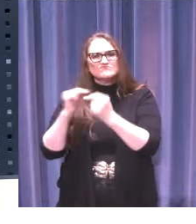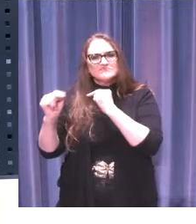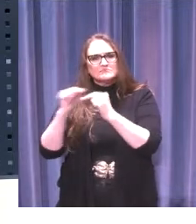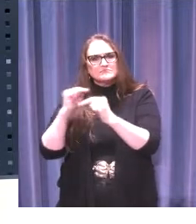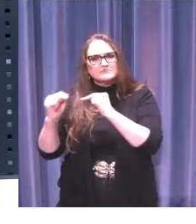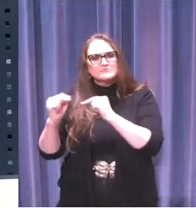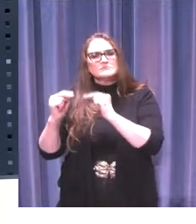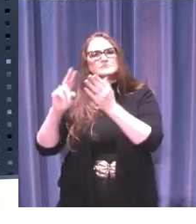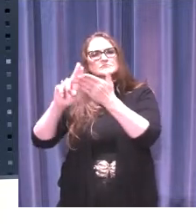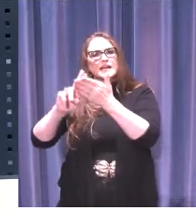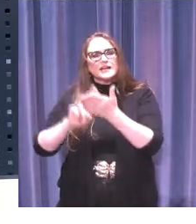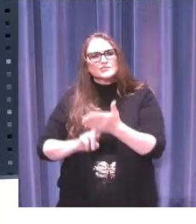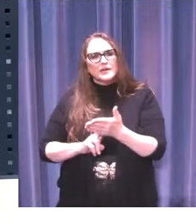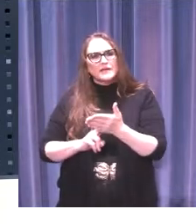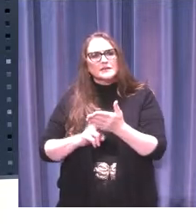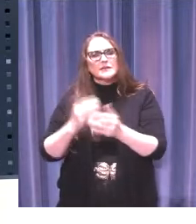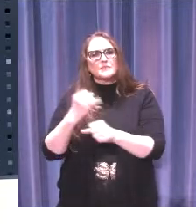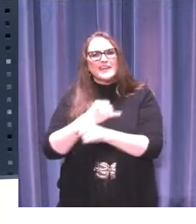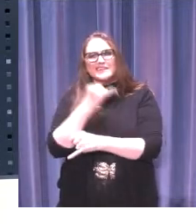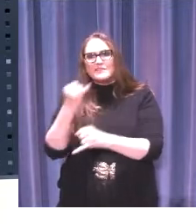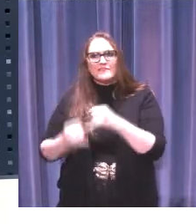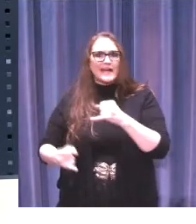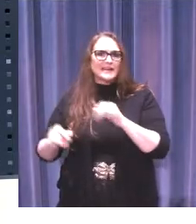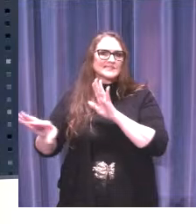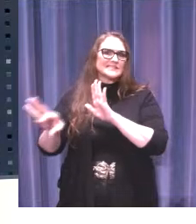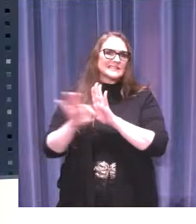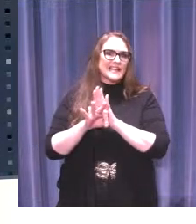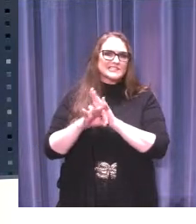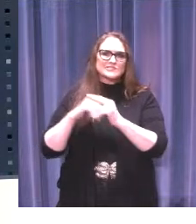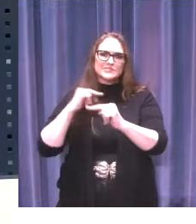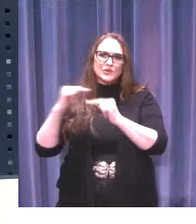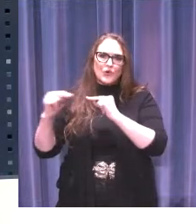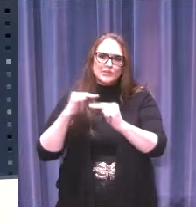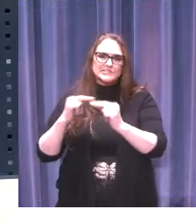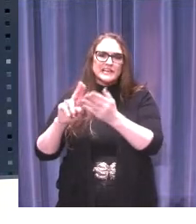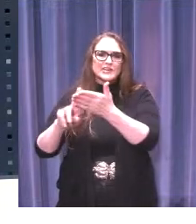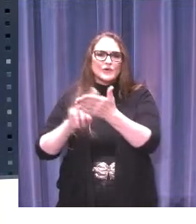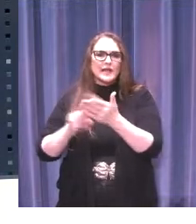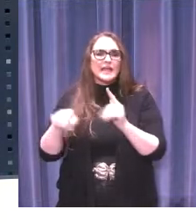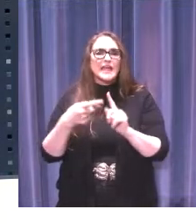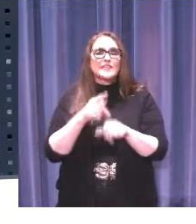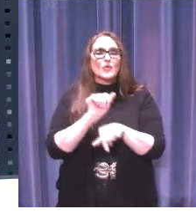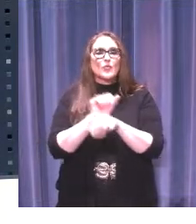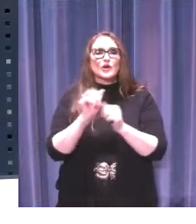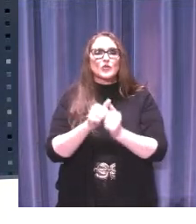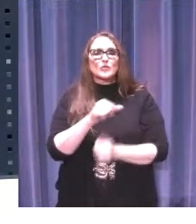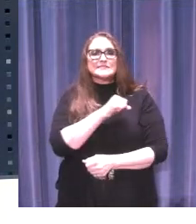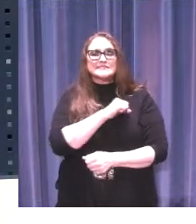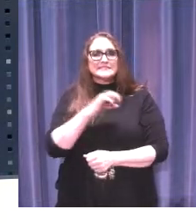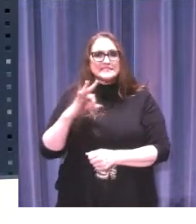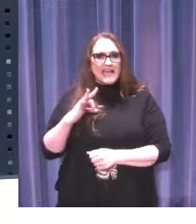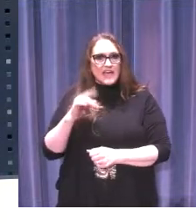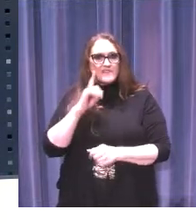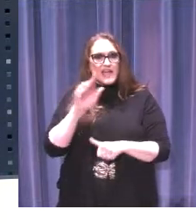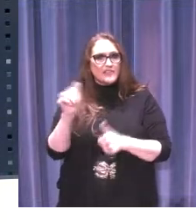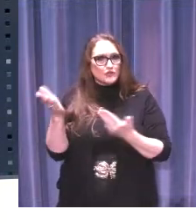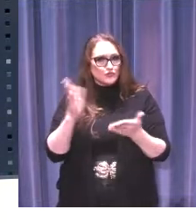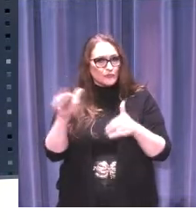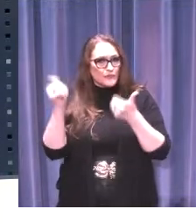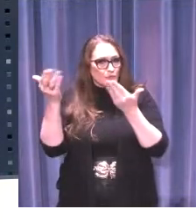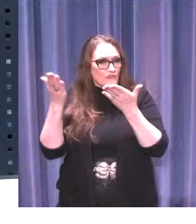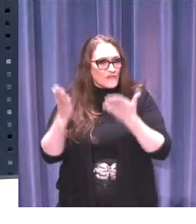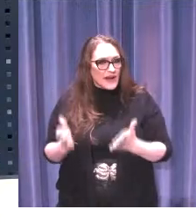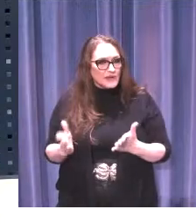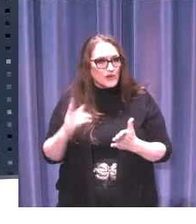contract, making the final selection, negotiating the contract, and then working with staff and the service provider on